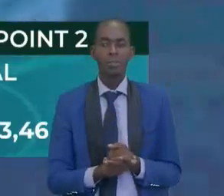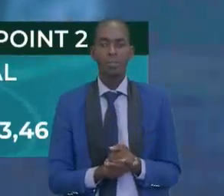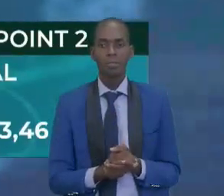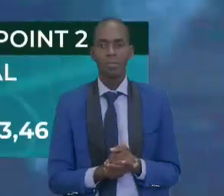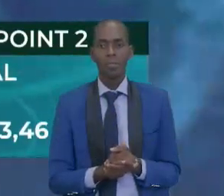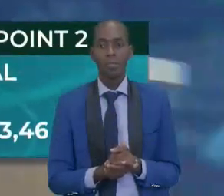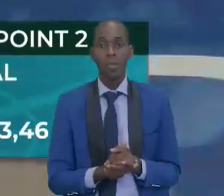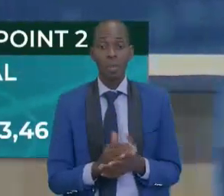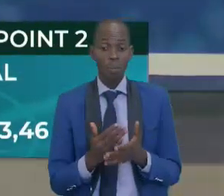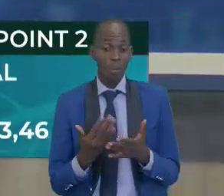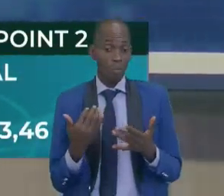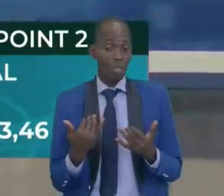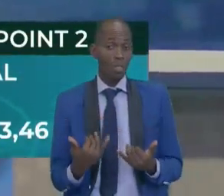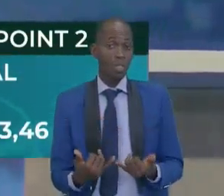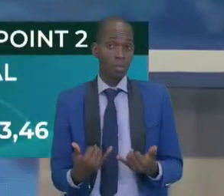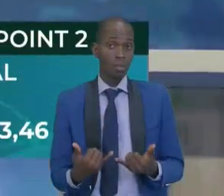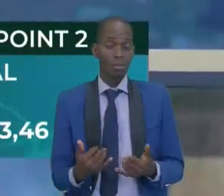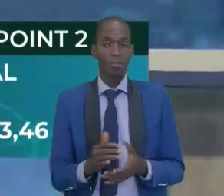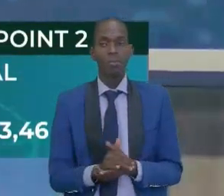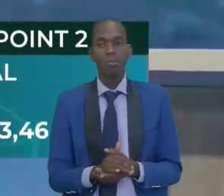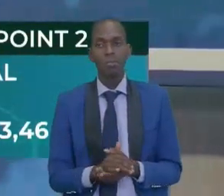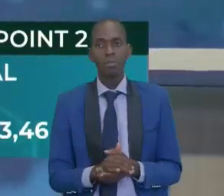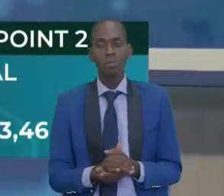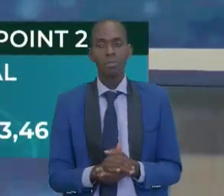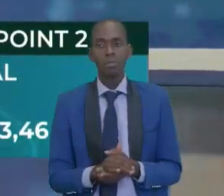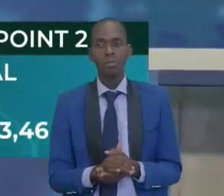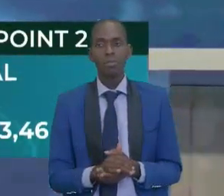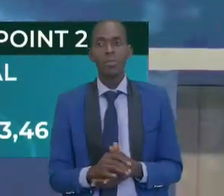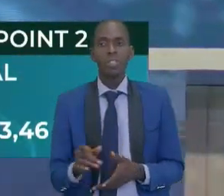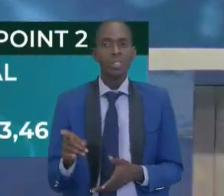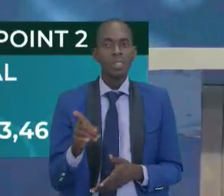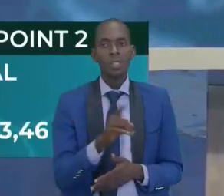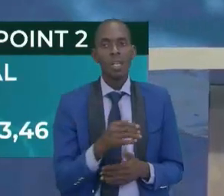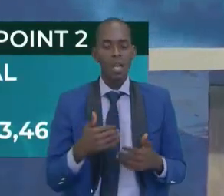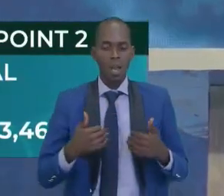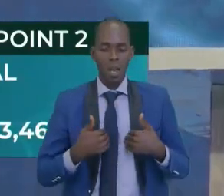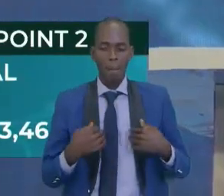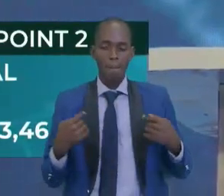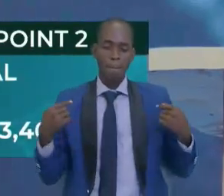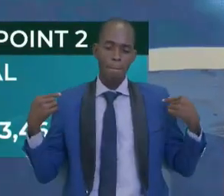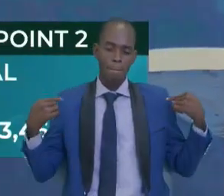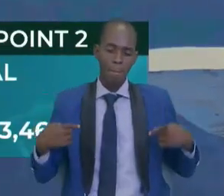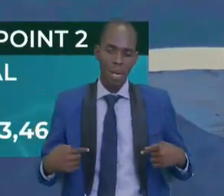Before this time, they had pain and pressure.